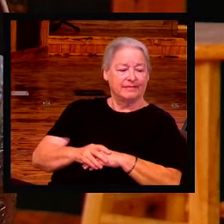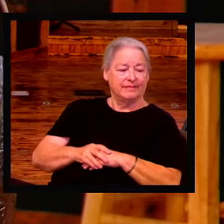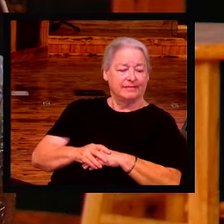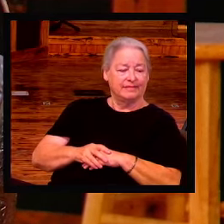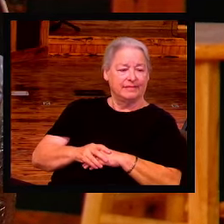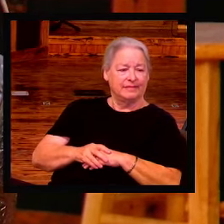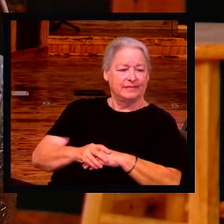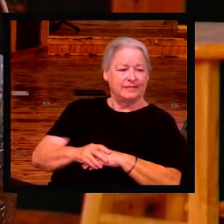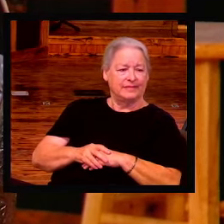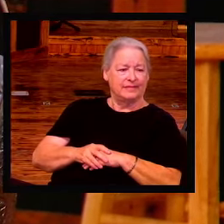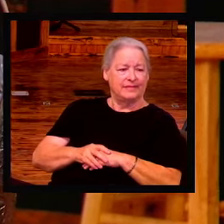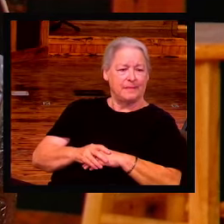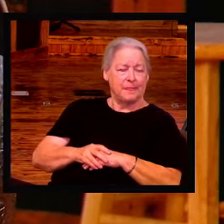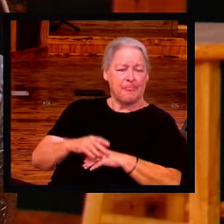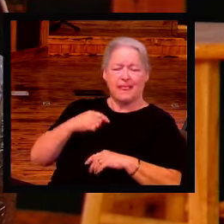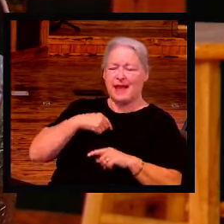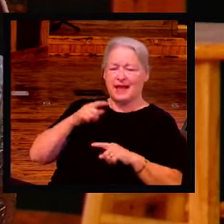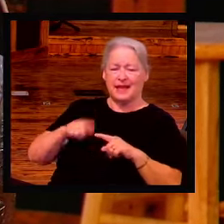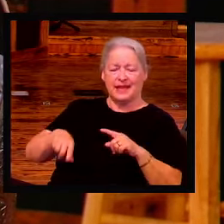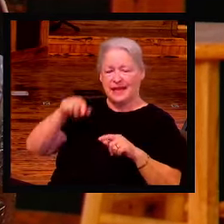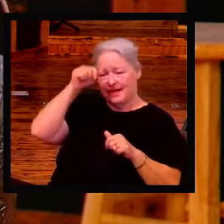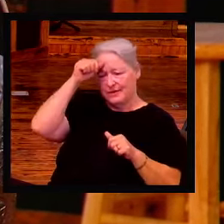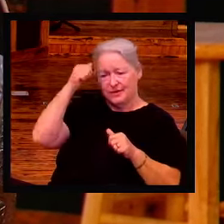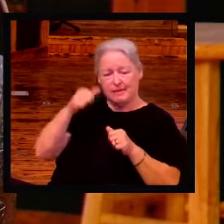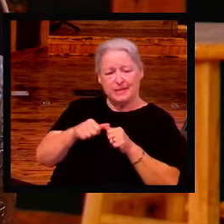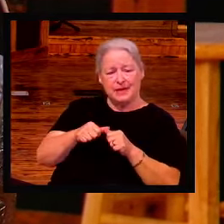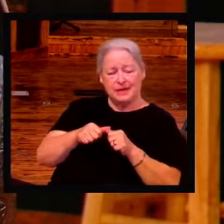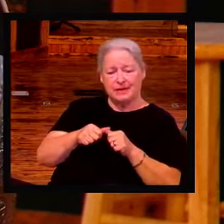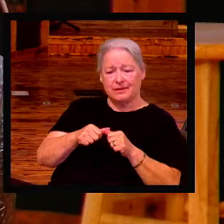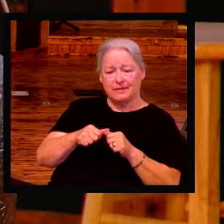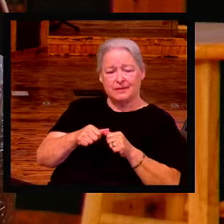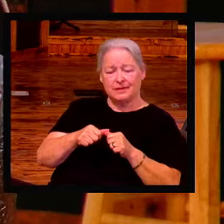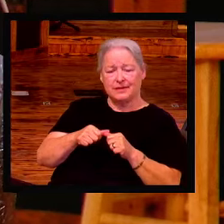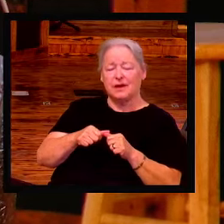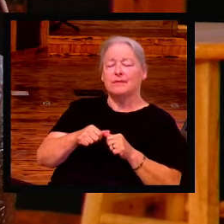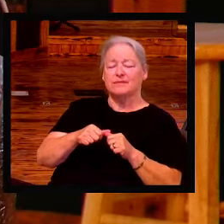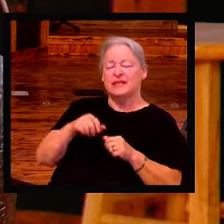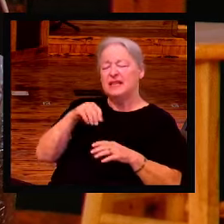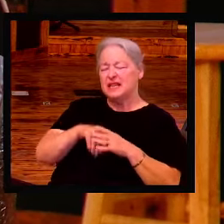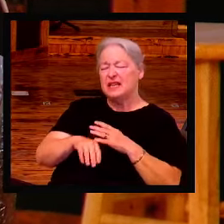I can't even remember how old I was. I don't know. I was in my 40s.